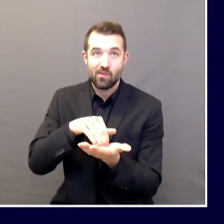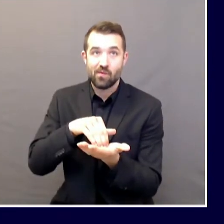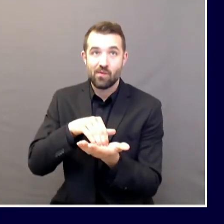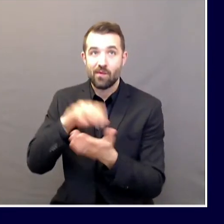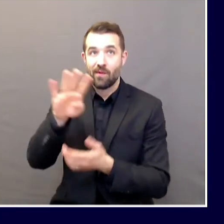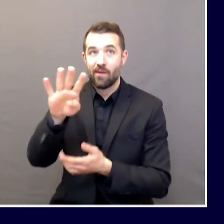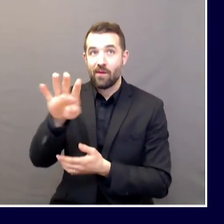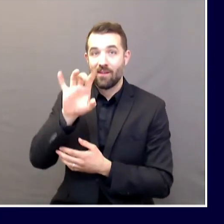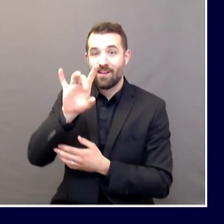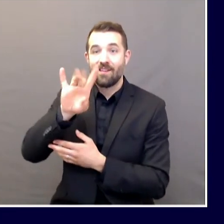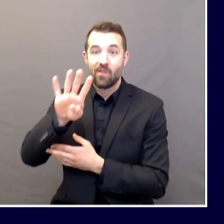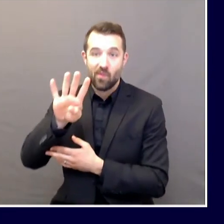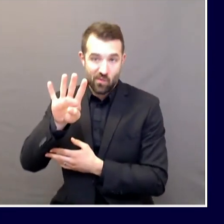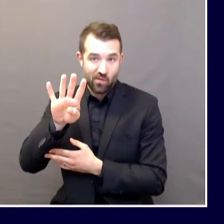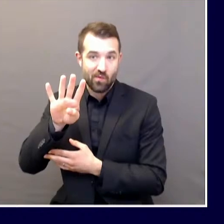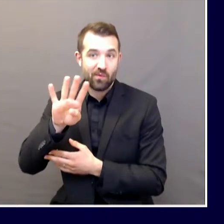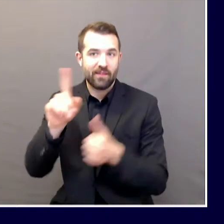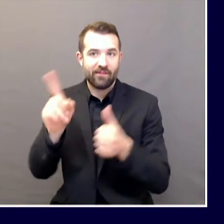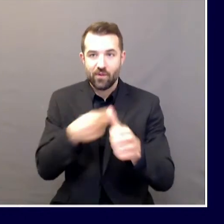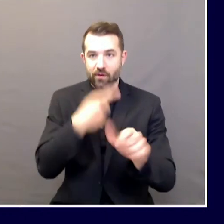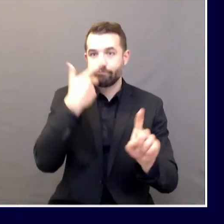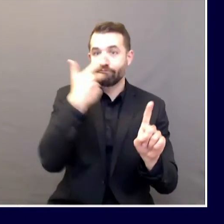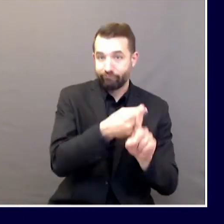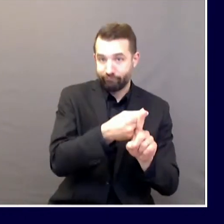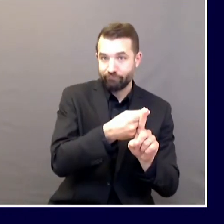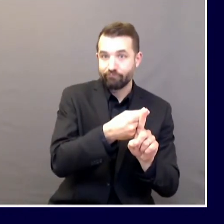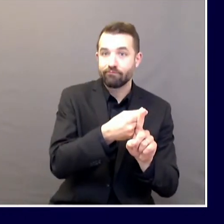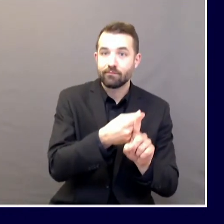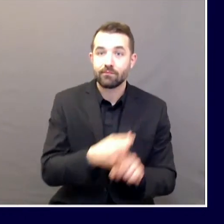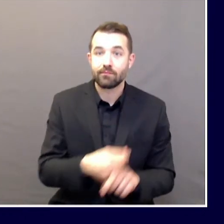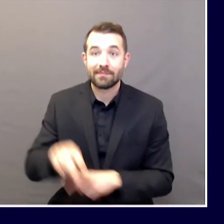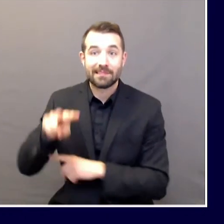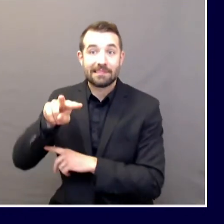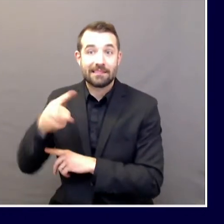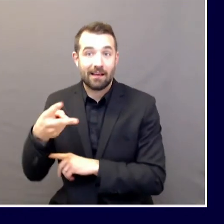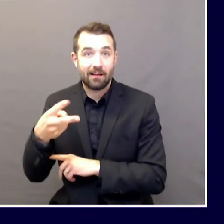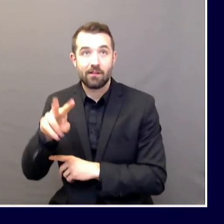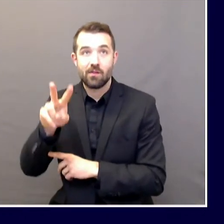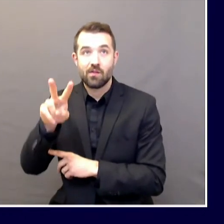369,484 of those are first doses, and